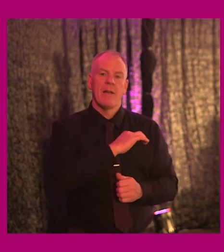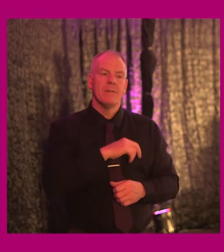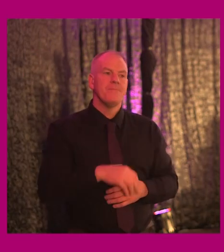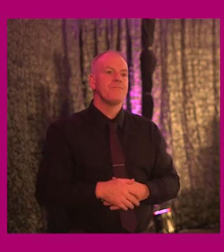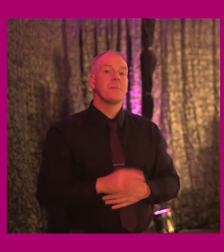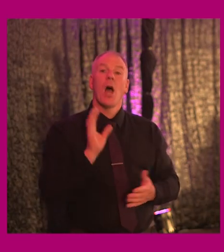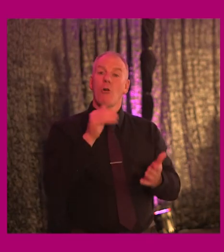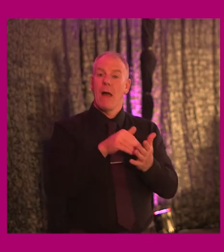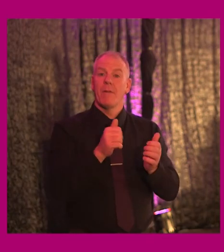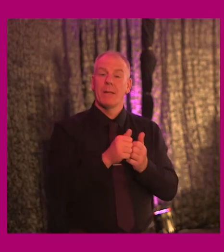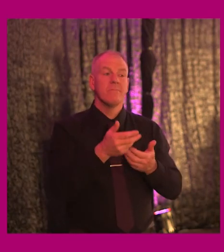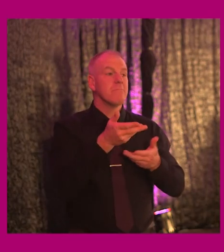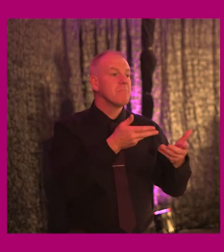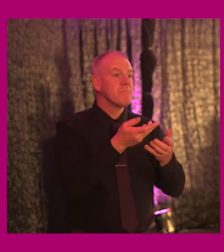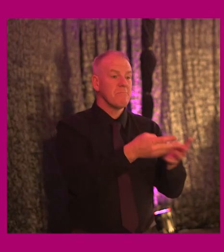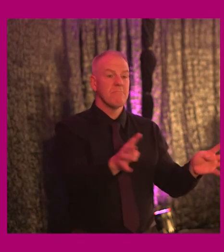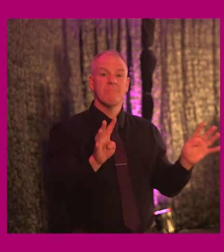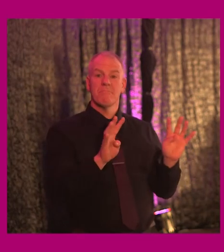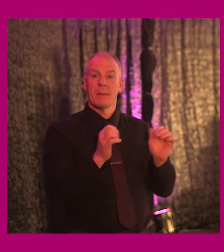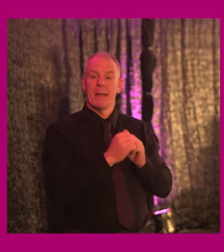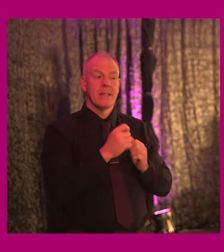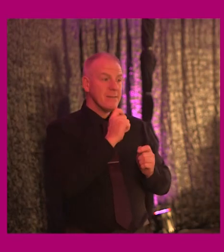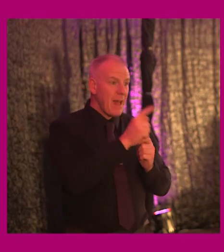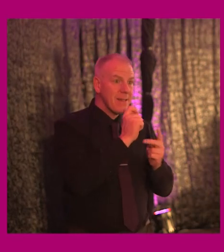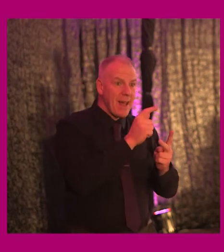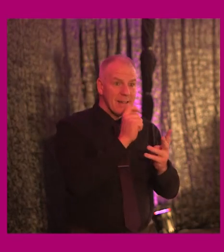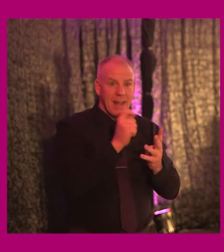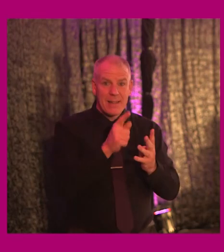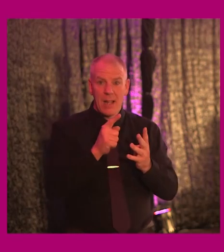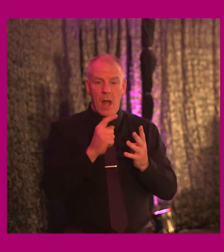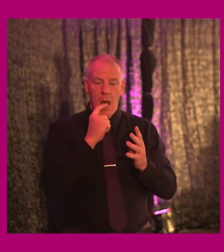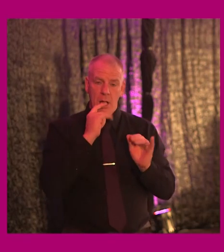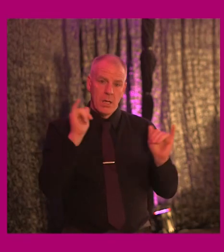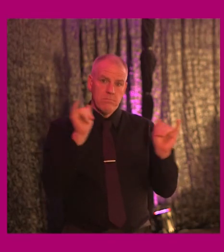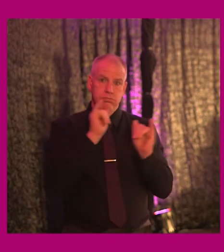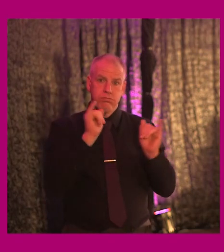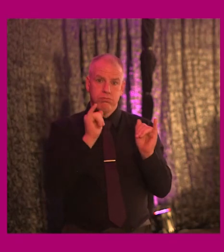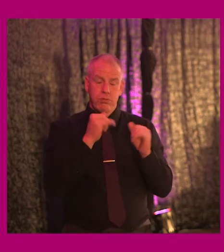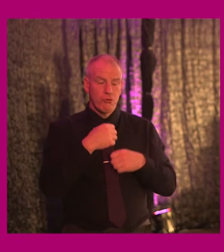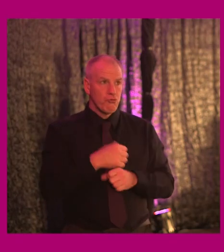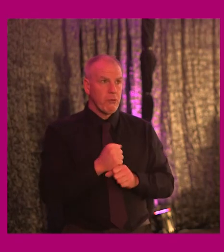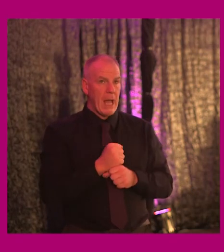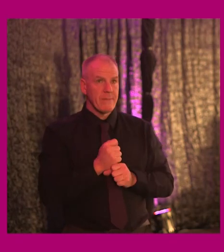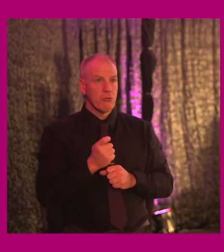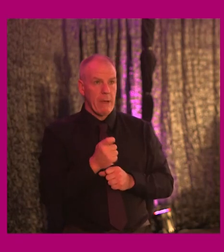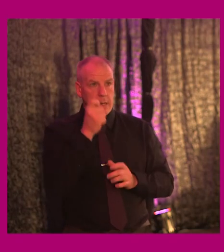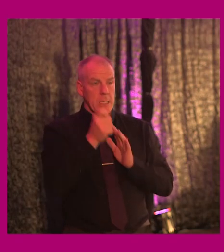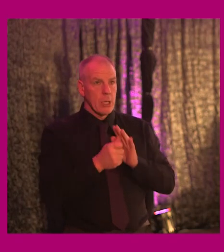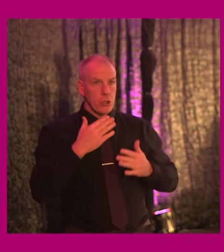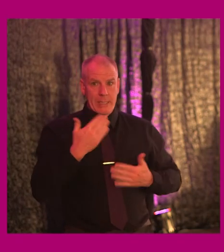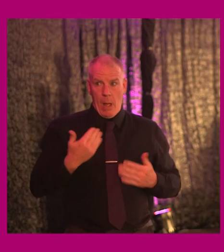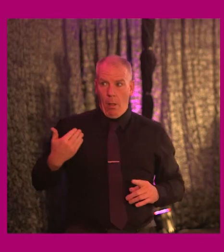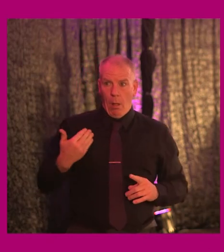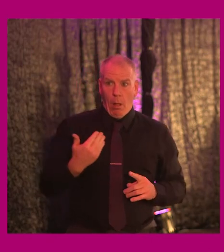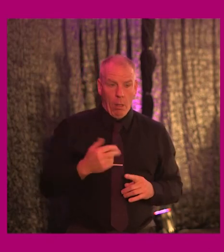When you arrive you talk to all of those present at your meeting and you tell them about the horrendous stressful travel experience you had